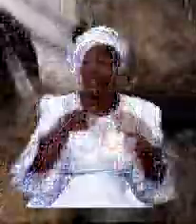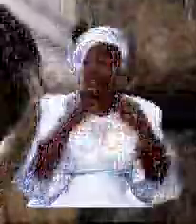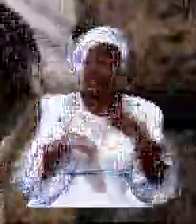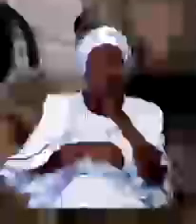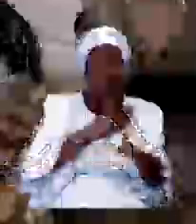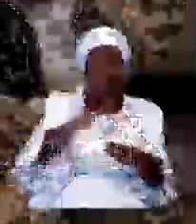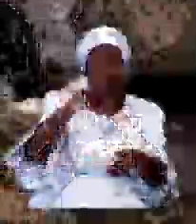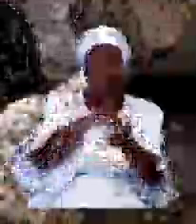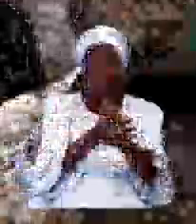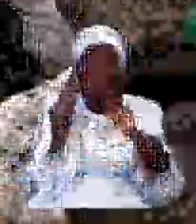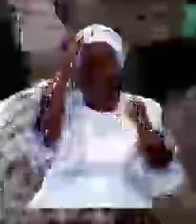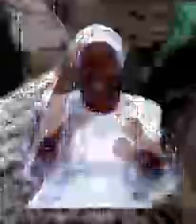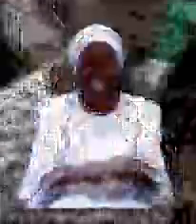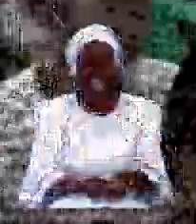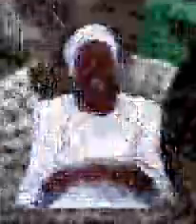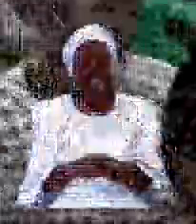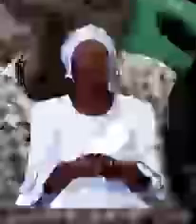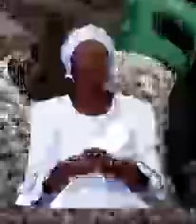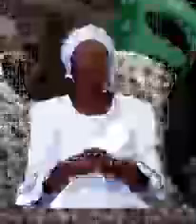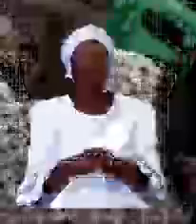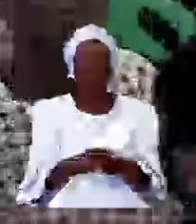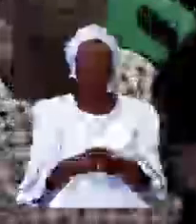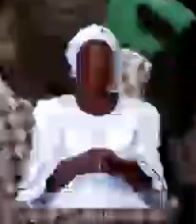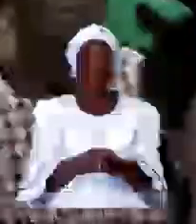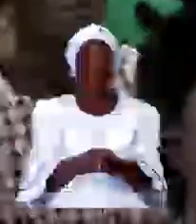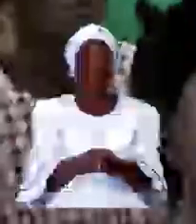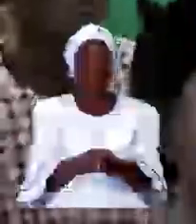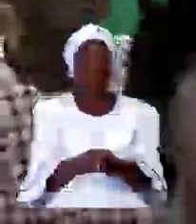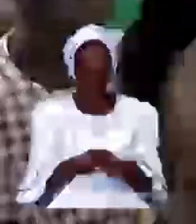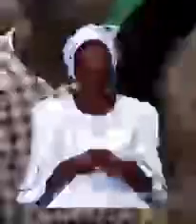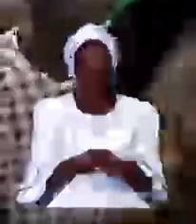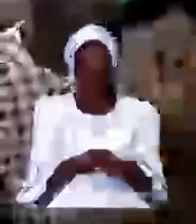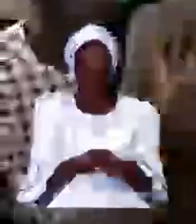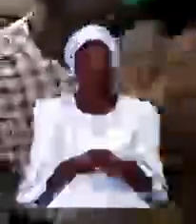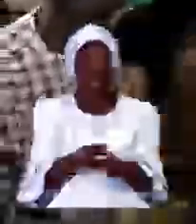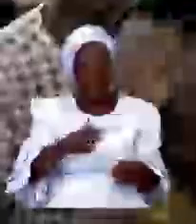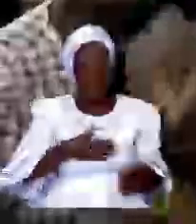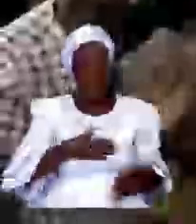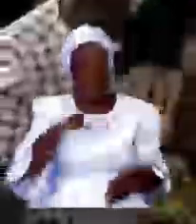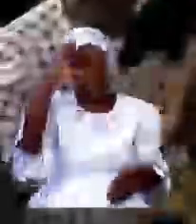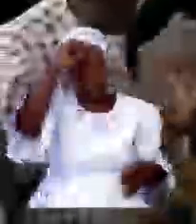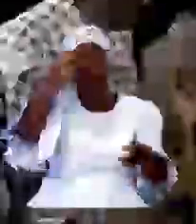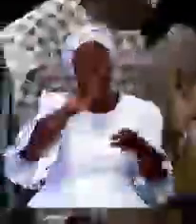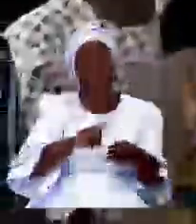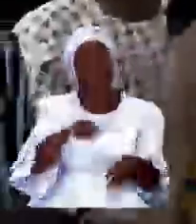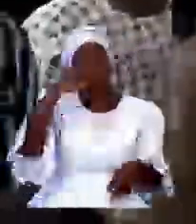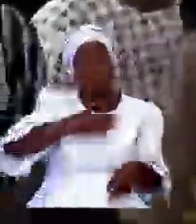That all your complaints, everything will go away in Jesus' name.